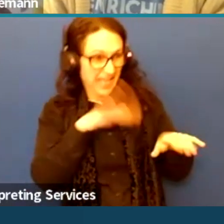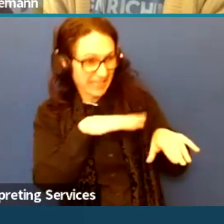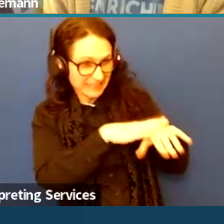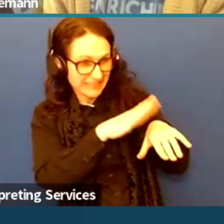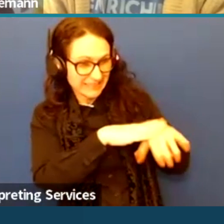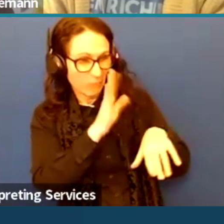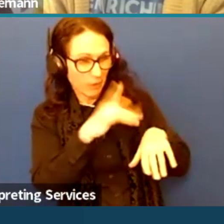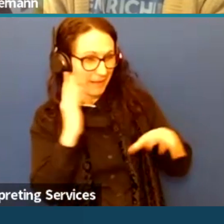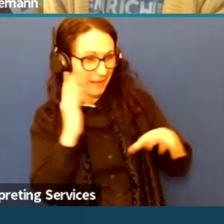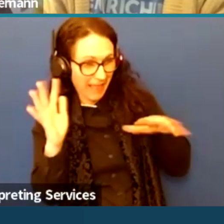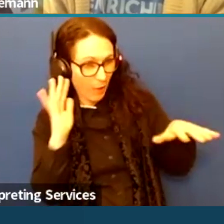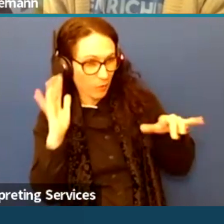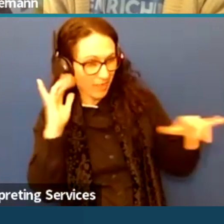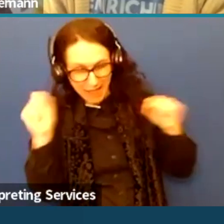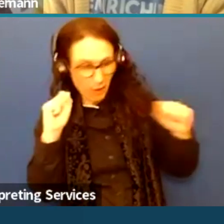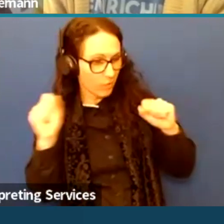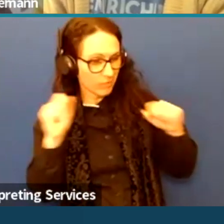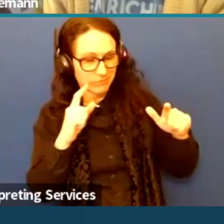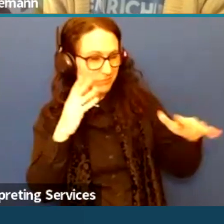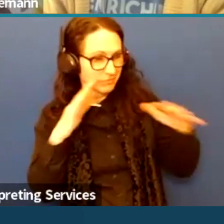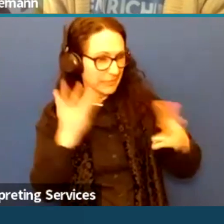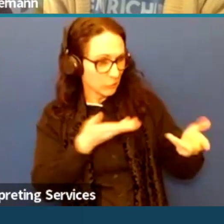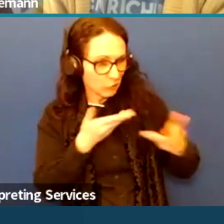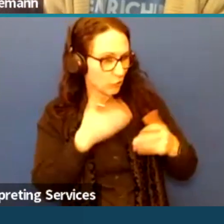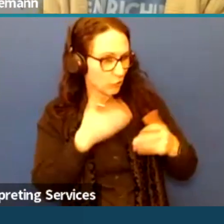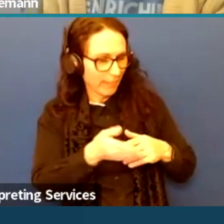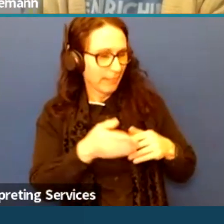loud noise here, or